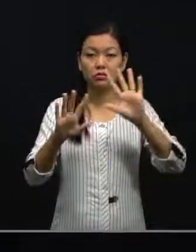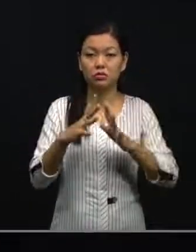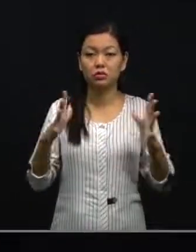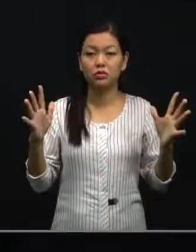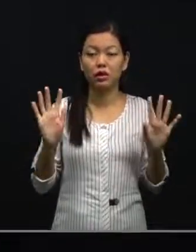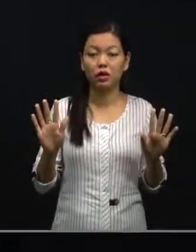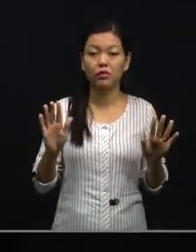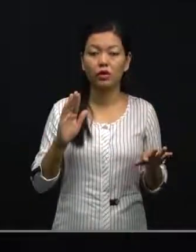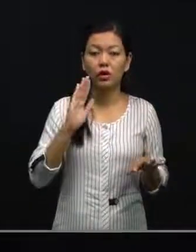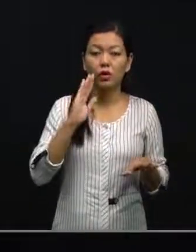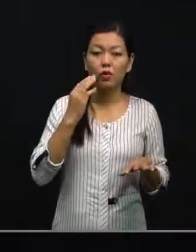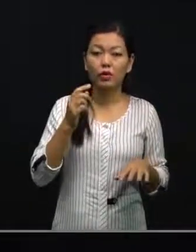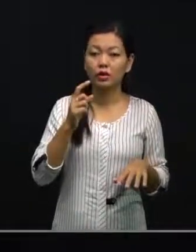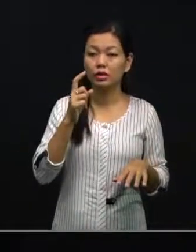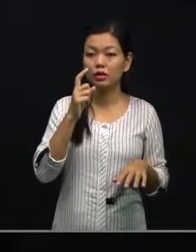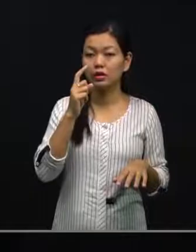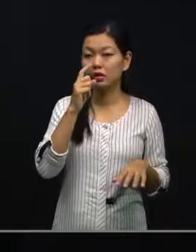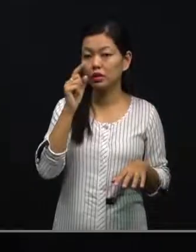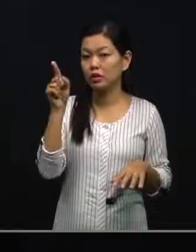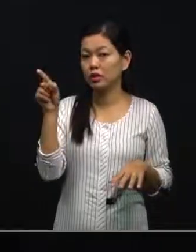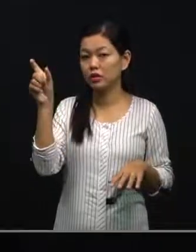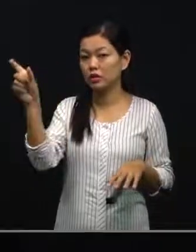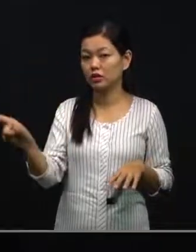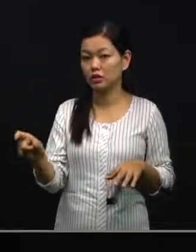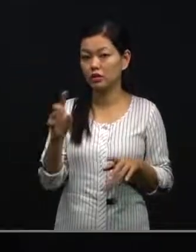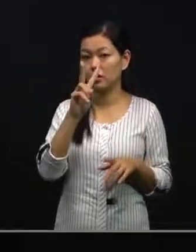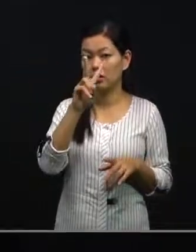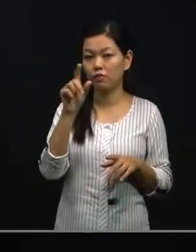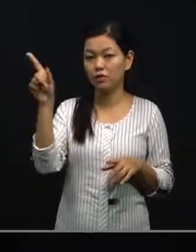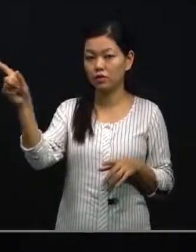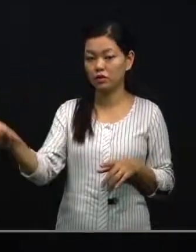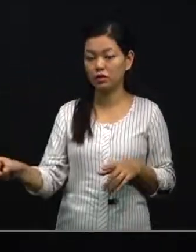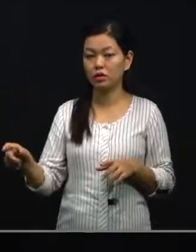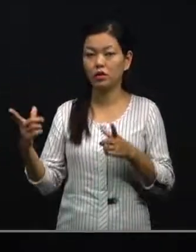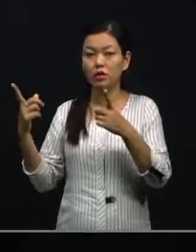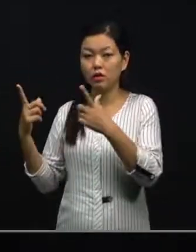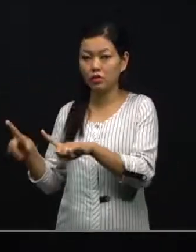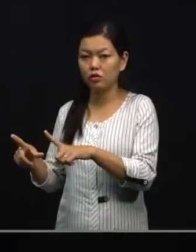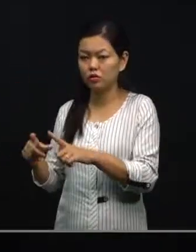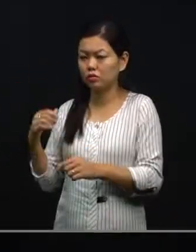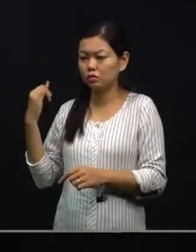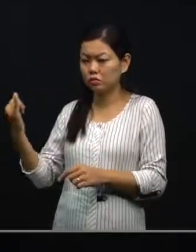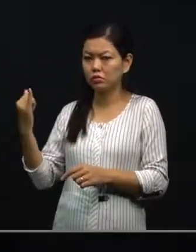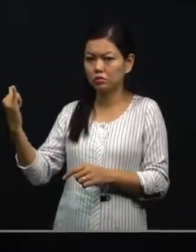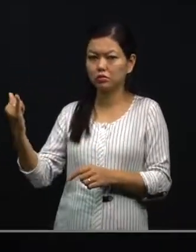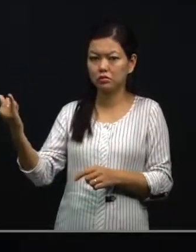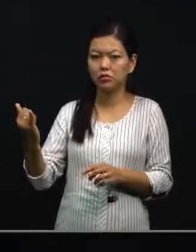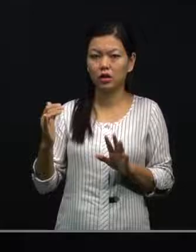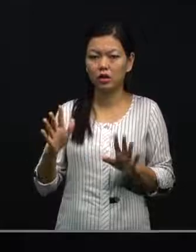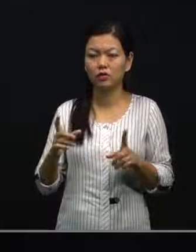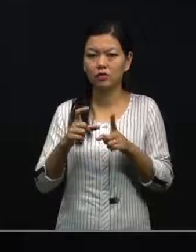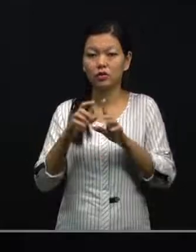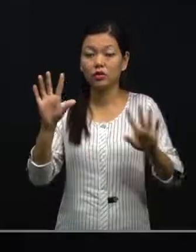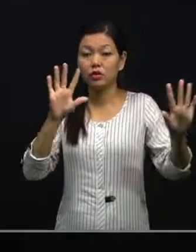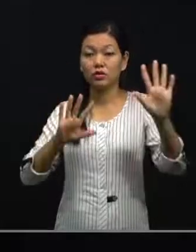Virginia, and he is also trying to arrange things to figure out where she went. In the middle of it, the lover, that is the Duke